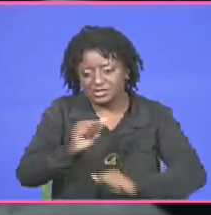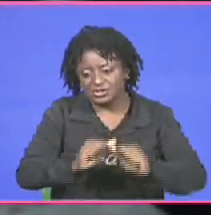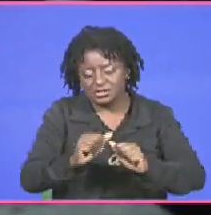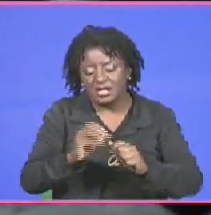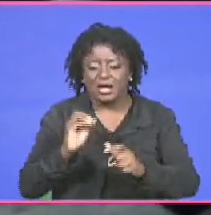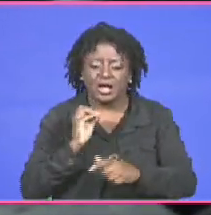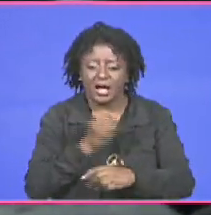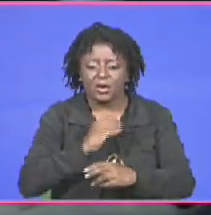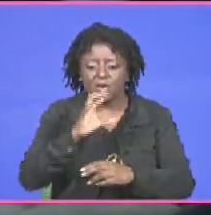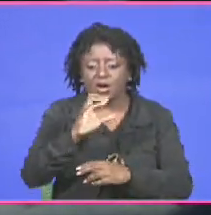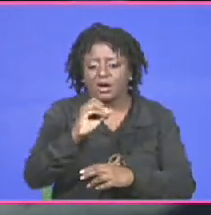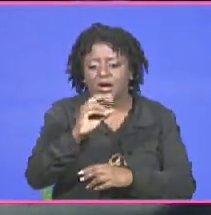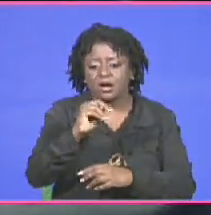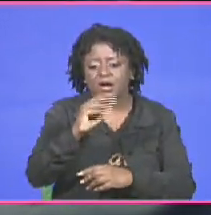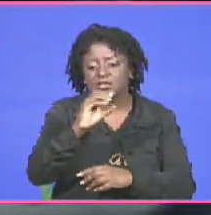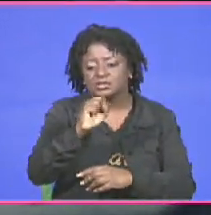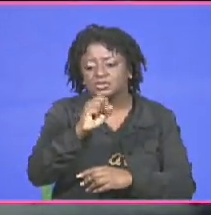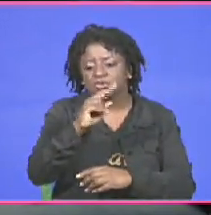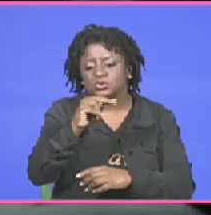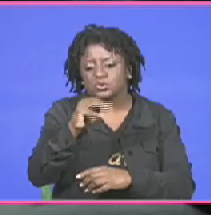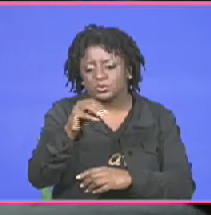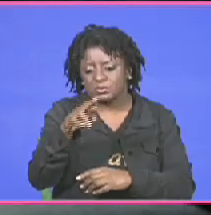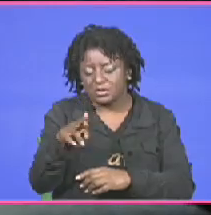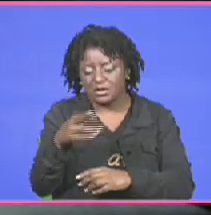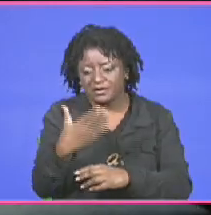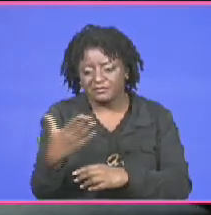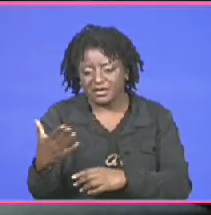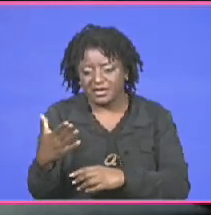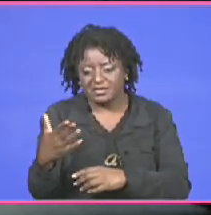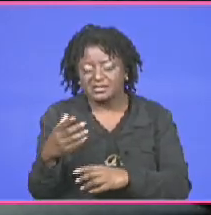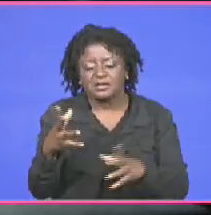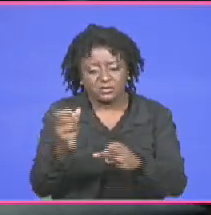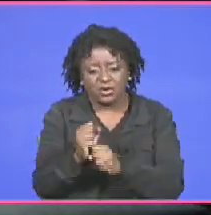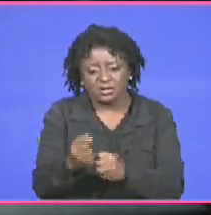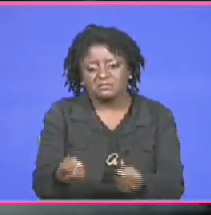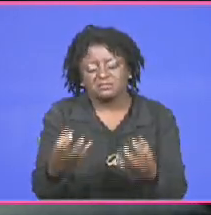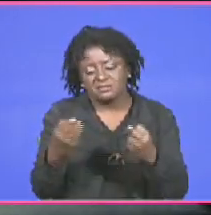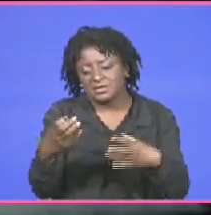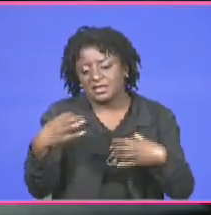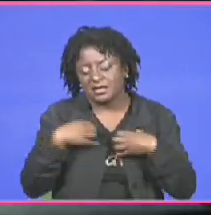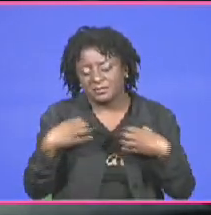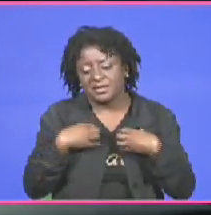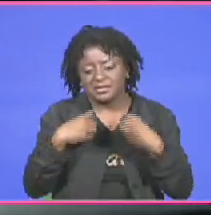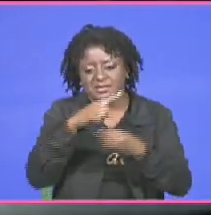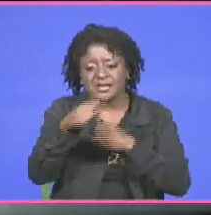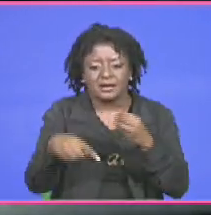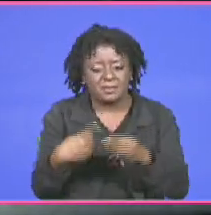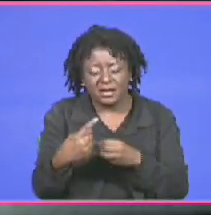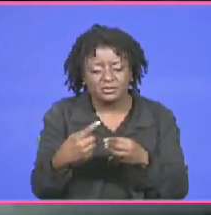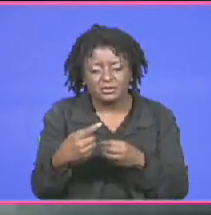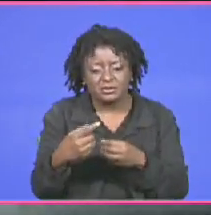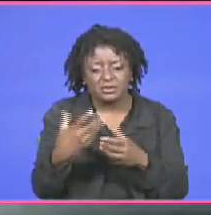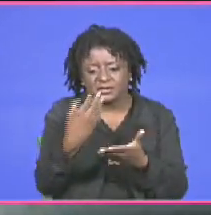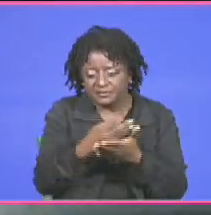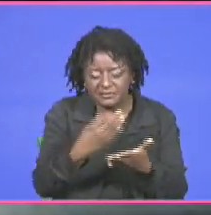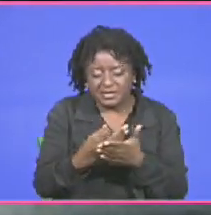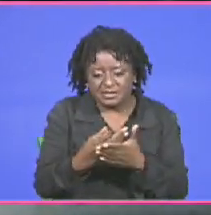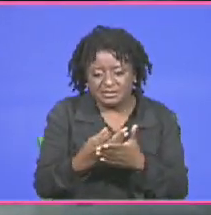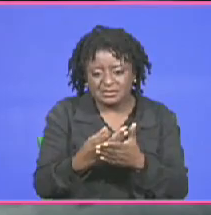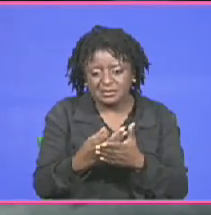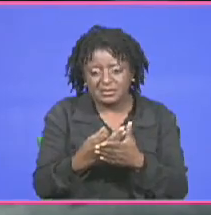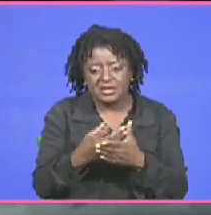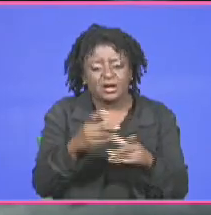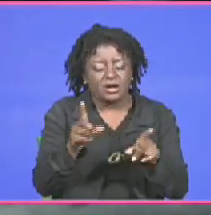Ministry have received numerous complaints about the administrative fees, not only for cashing checks, but also for making